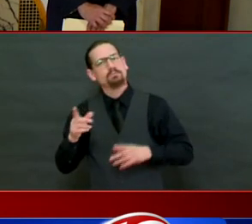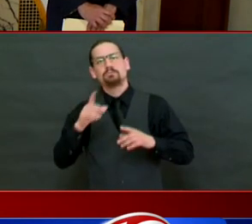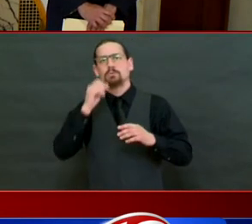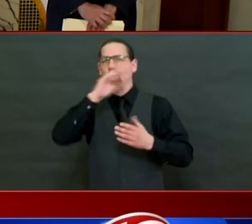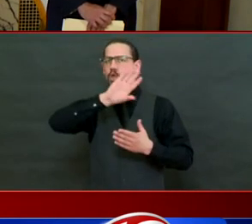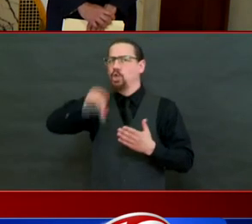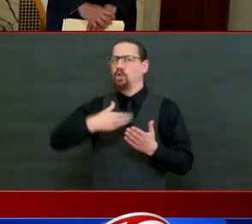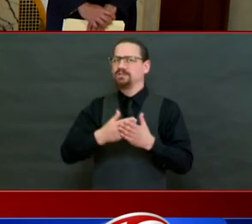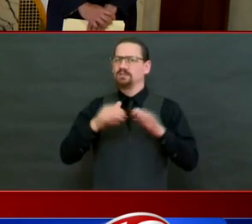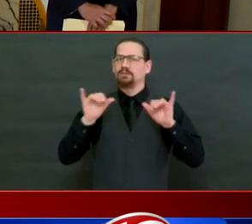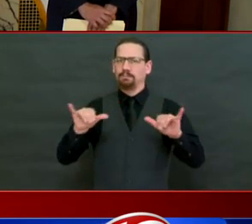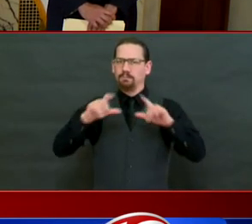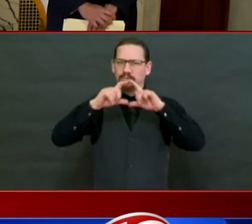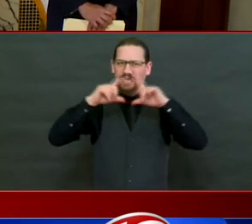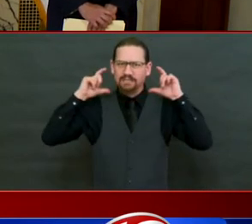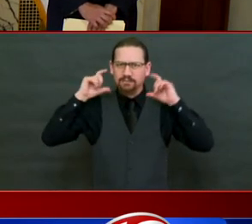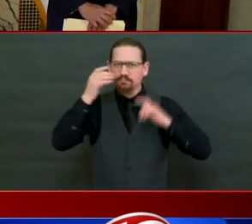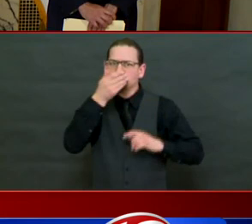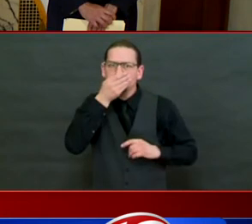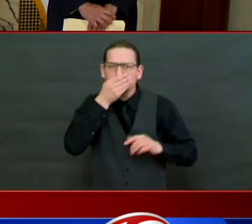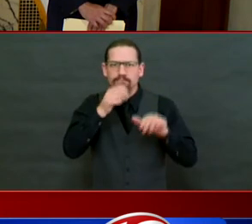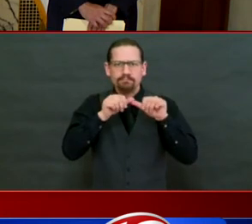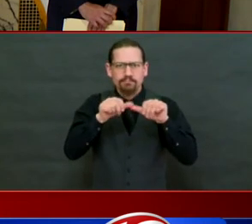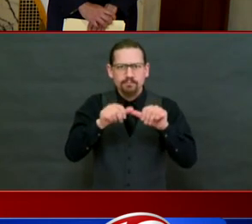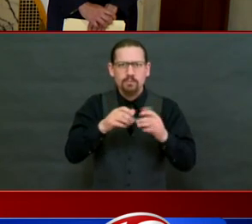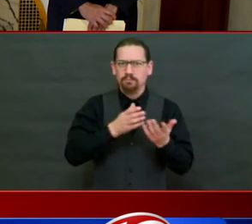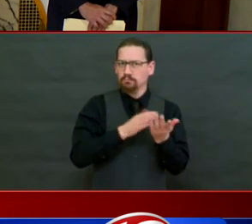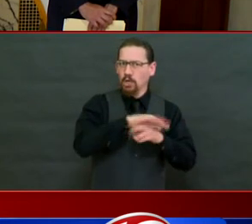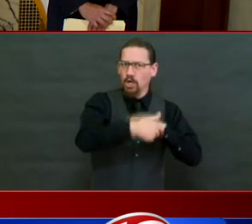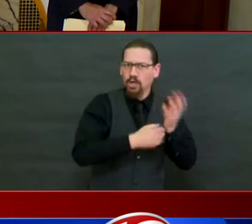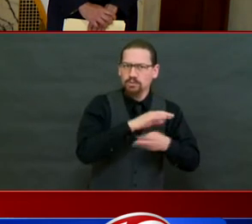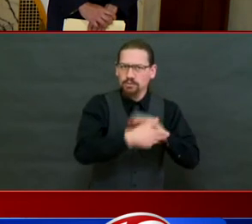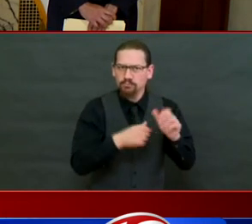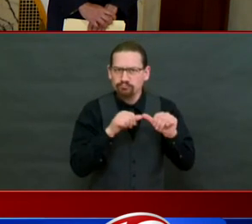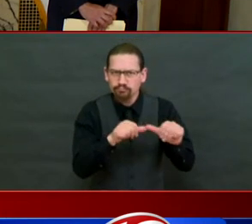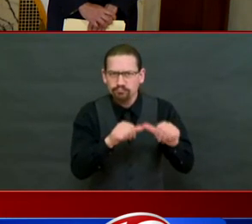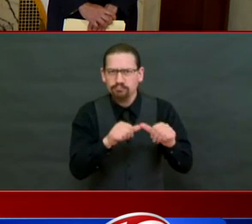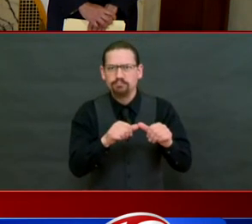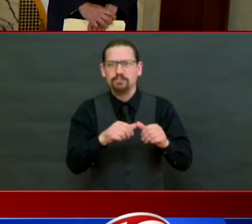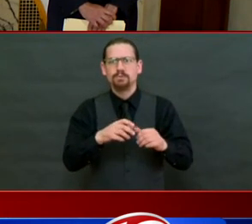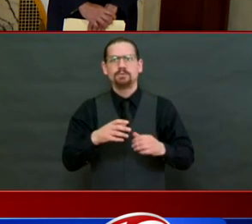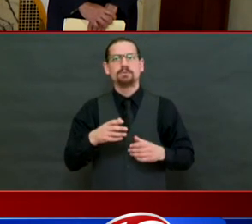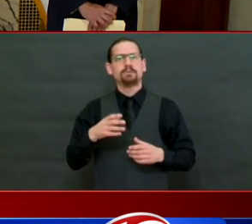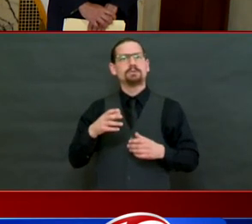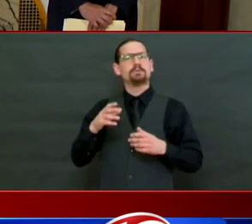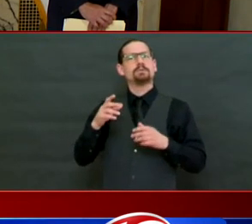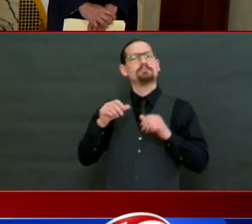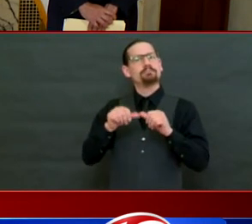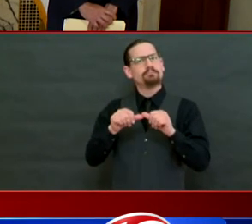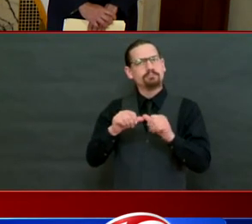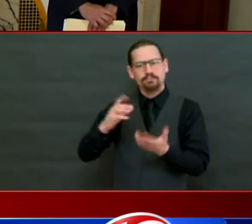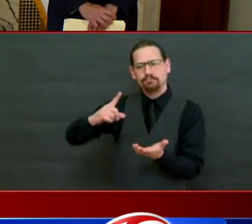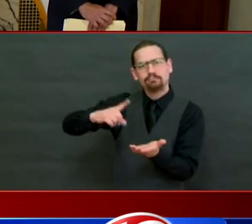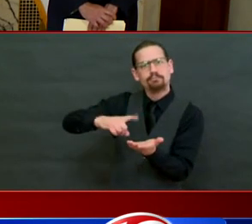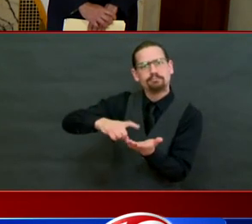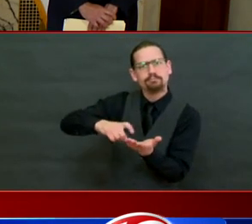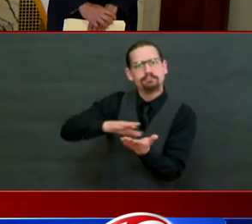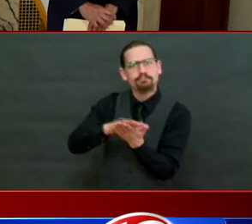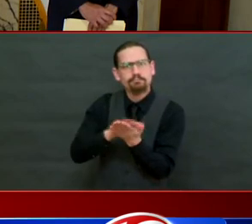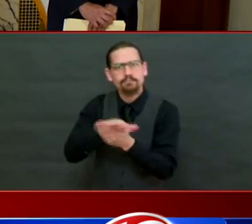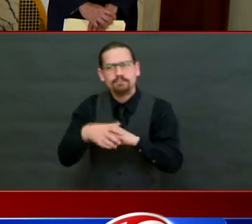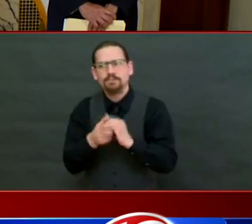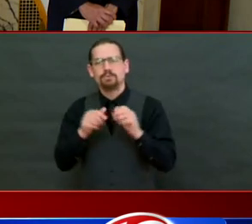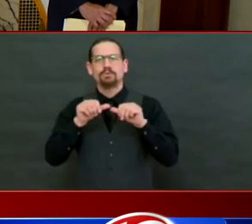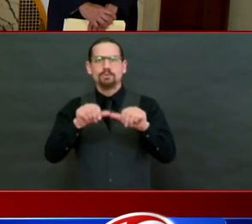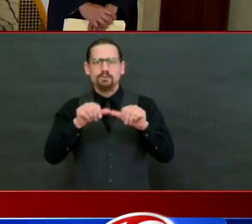using hand sanitizer, and trying not to go out more than you need to. If at any time during